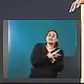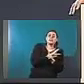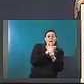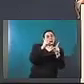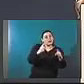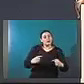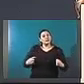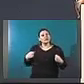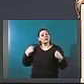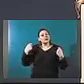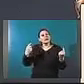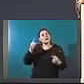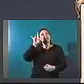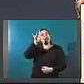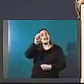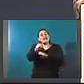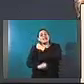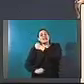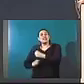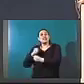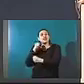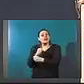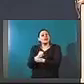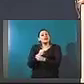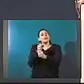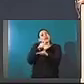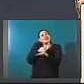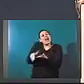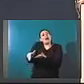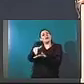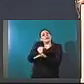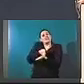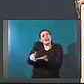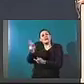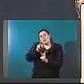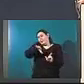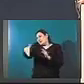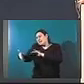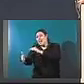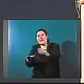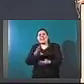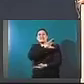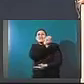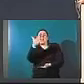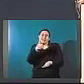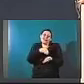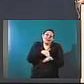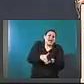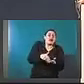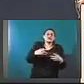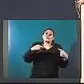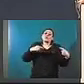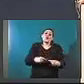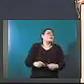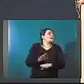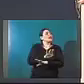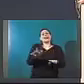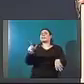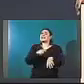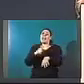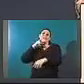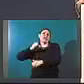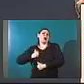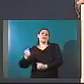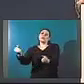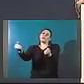and it's gone on for 8 years with thousands dead and tens of thousands wounded. It's time to bring the